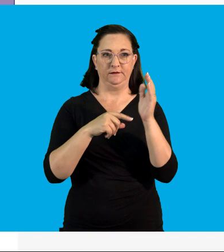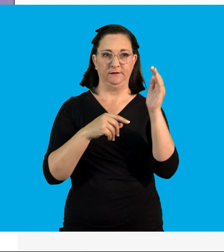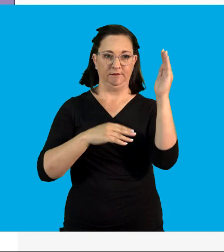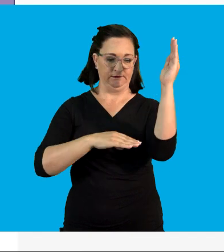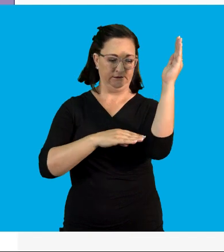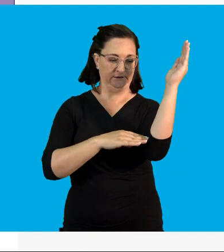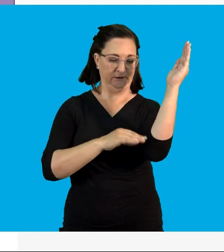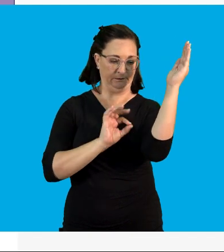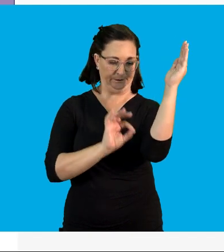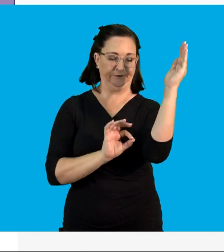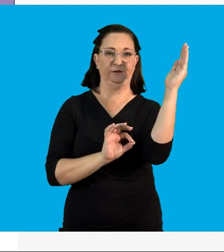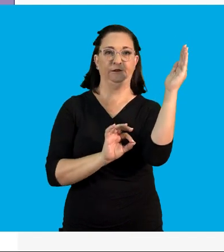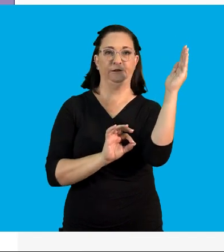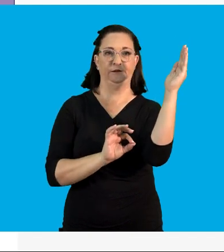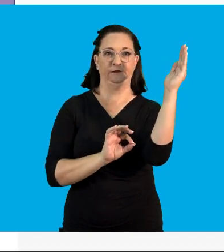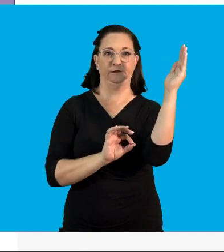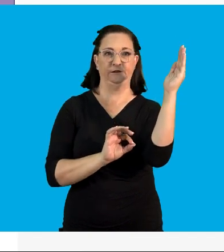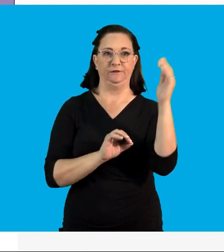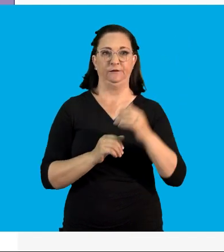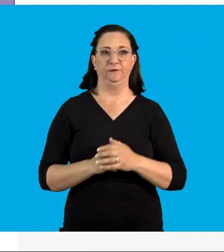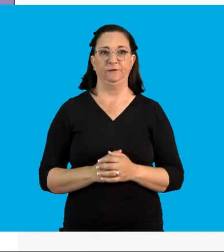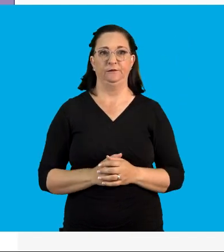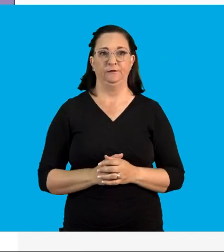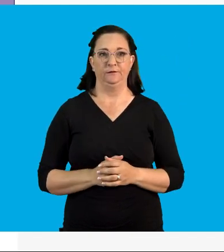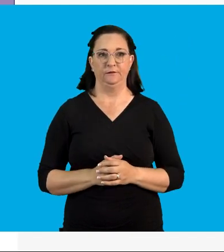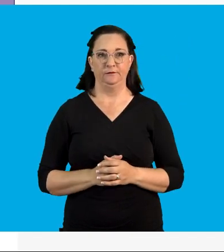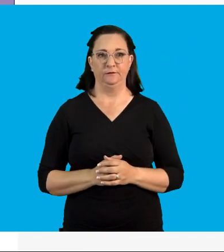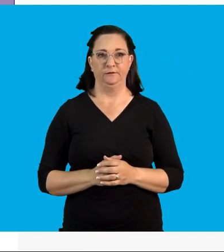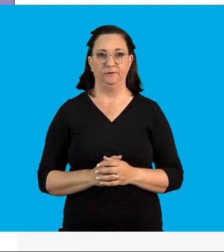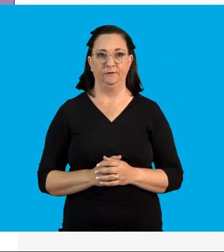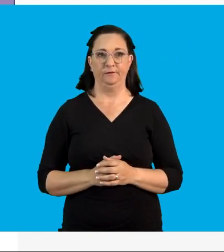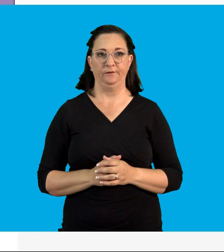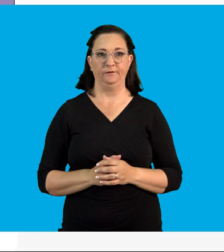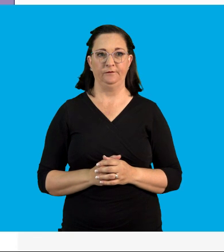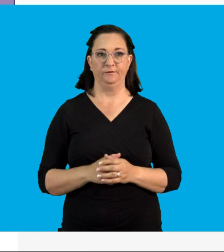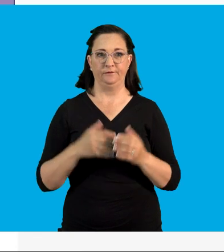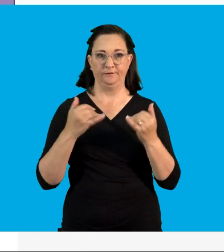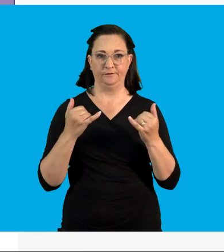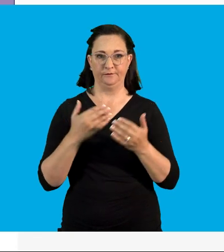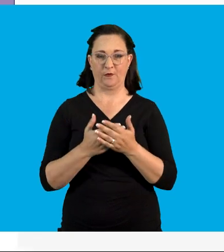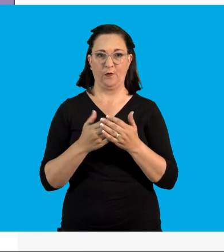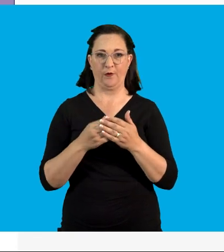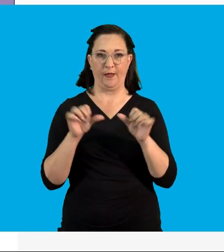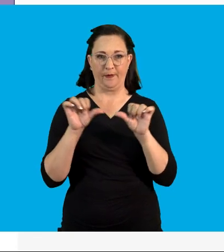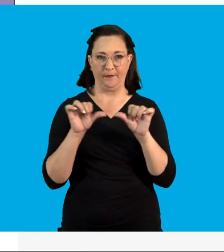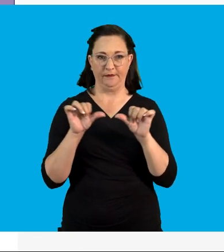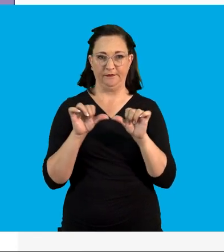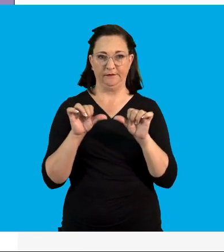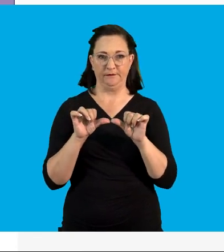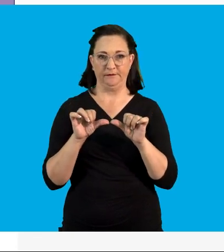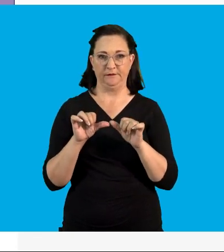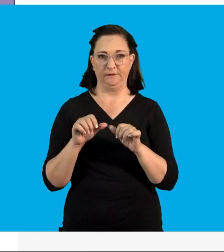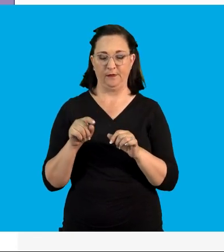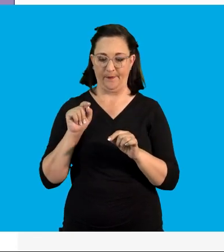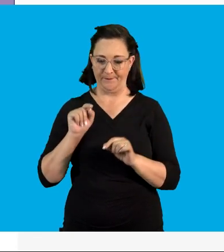And there. The protractor is where we want it to be. And now we are measuring the angle. So